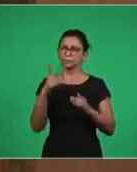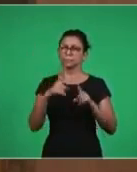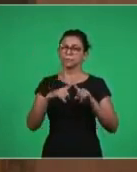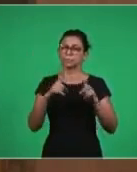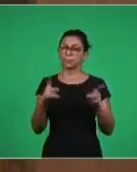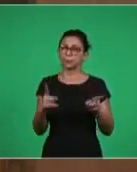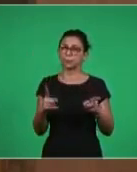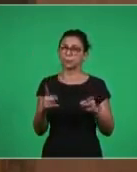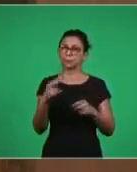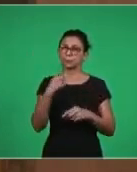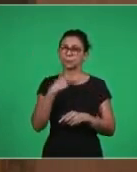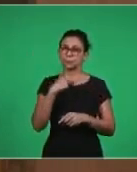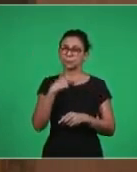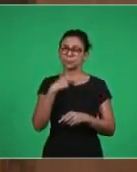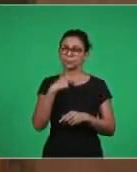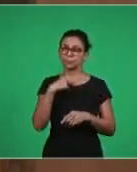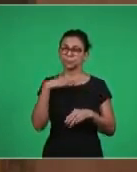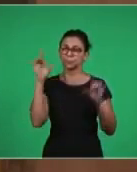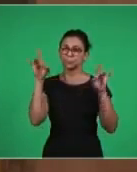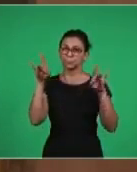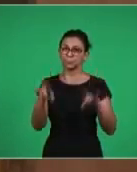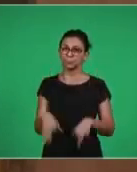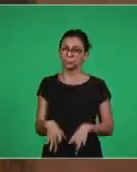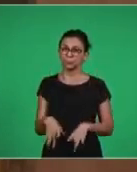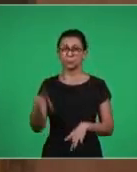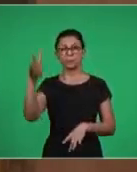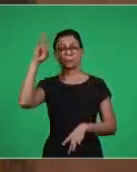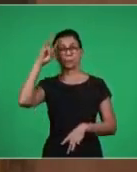we need the prophetic, because the prophetic